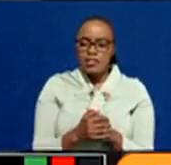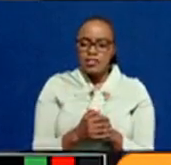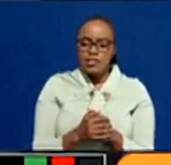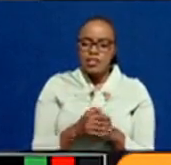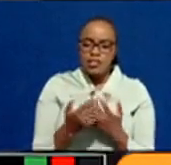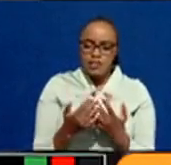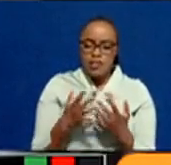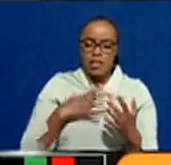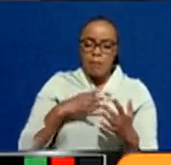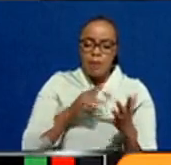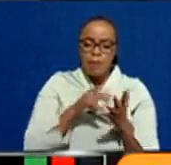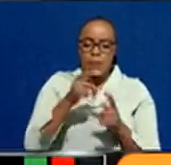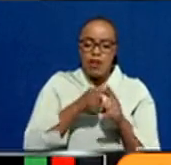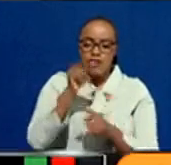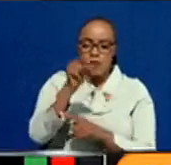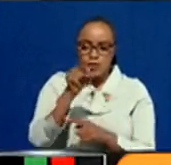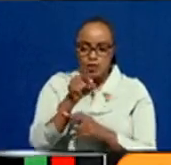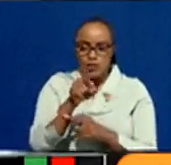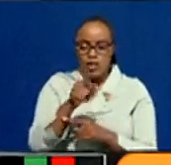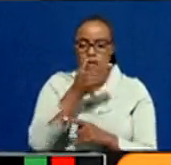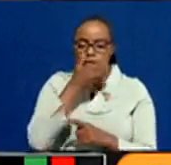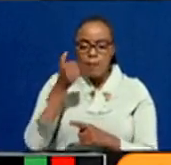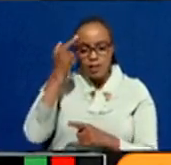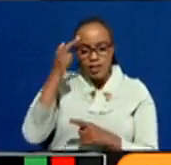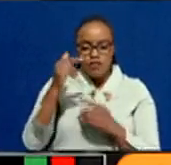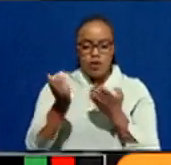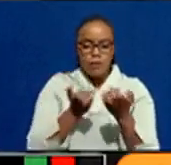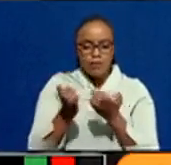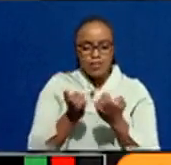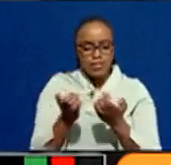The more people that buy from you, the better for the business